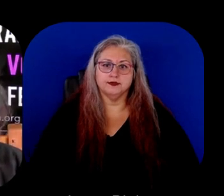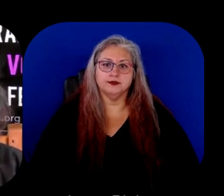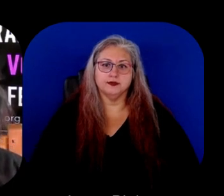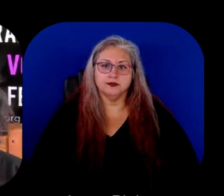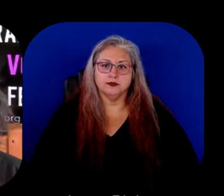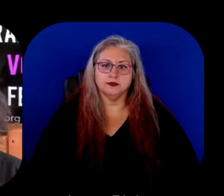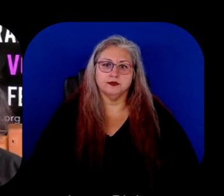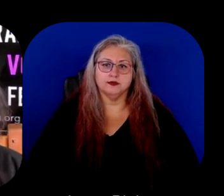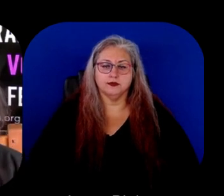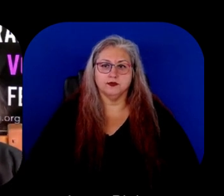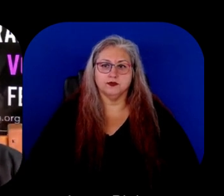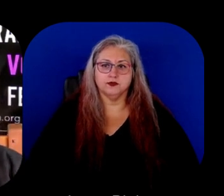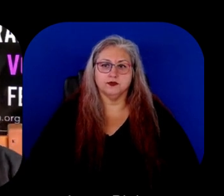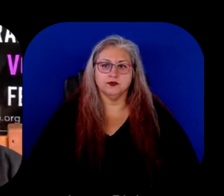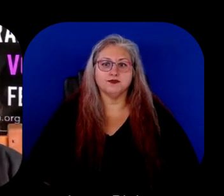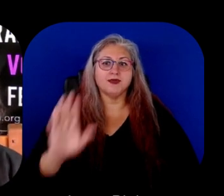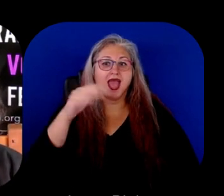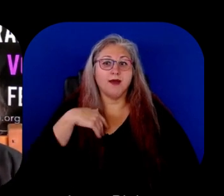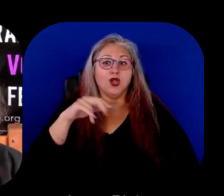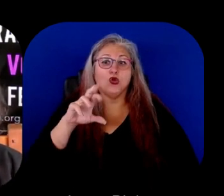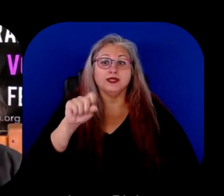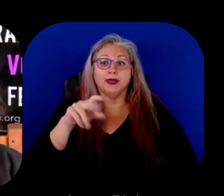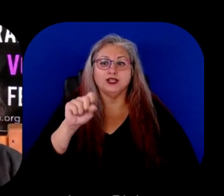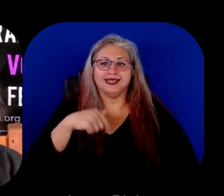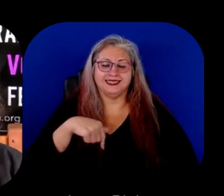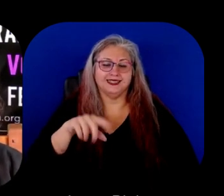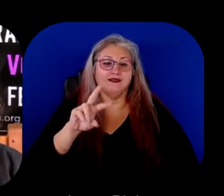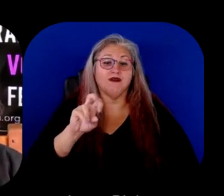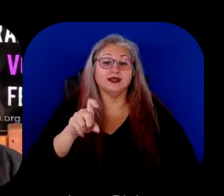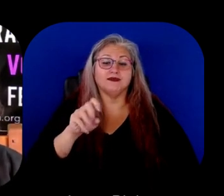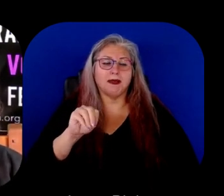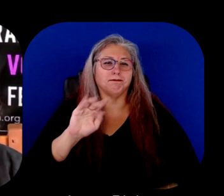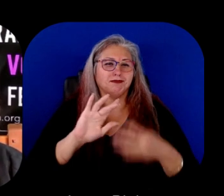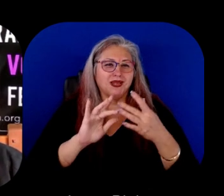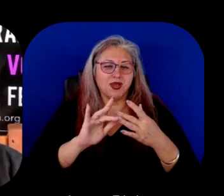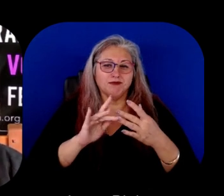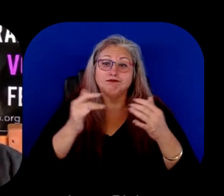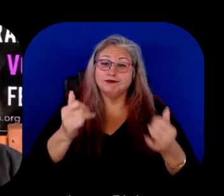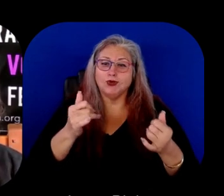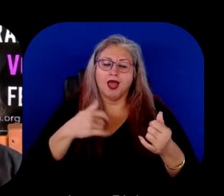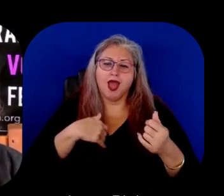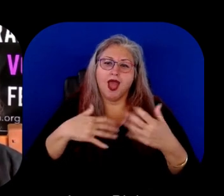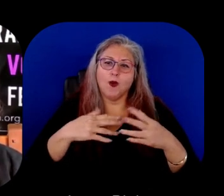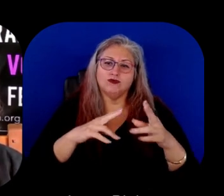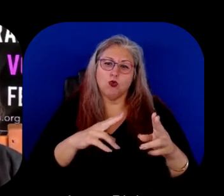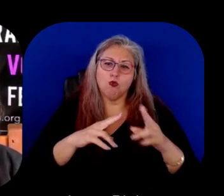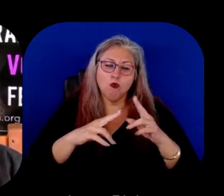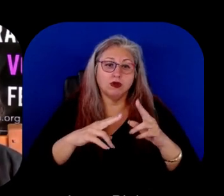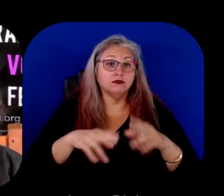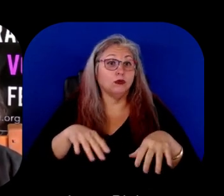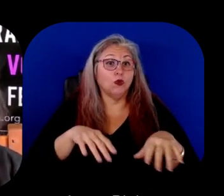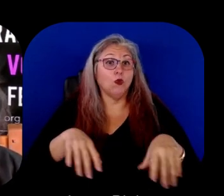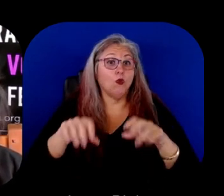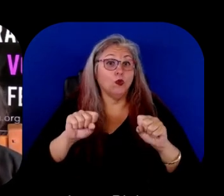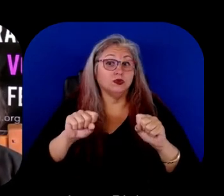Welcome. I am Lourdes Perez, and this is the Voxfam Network. Today, I have the honor